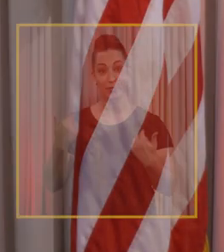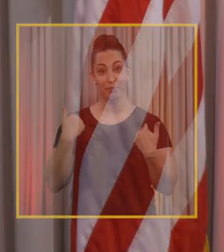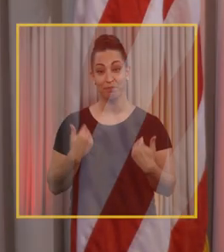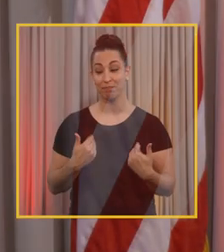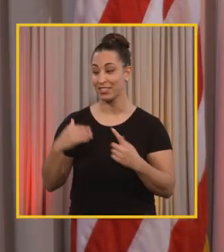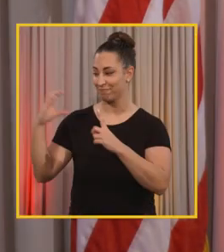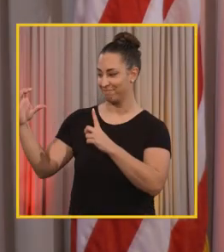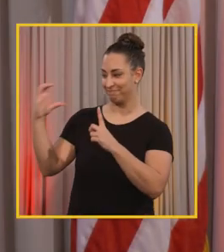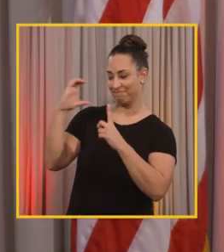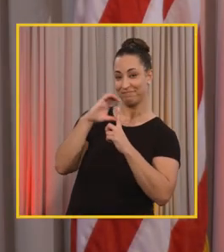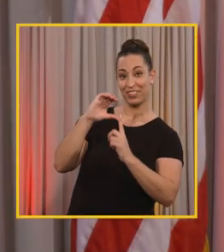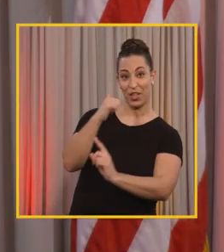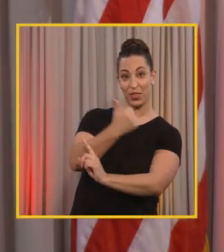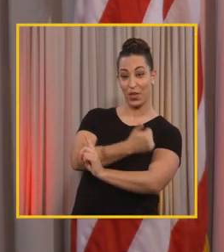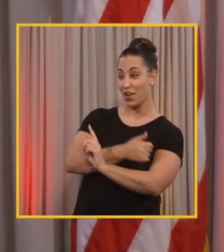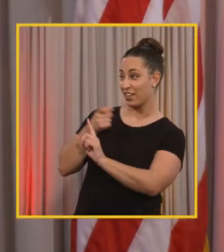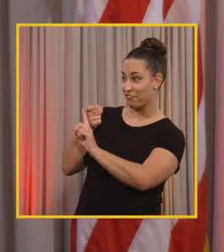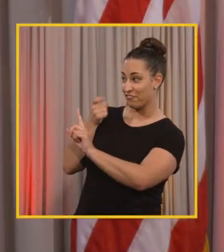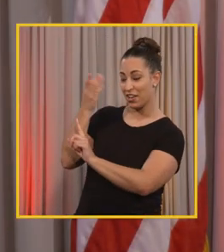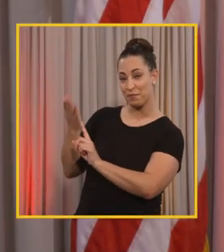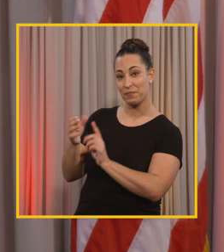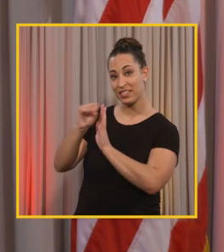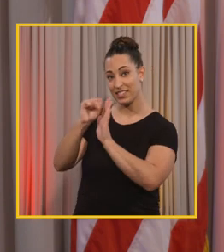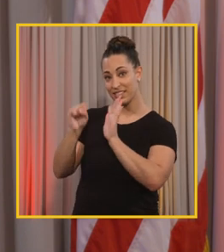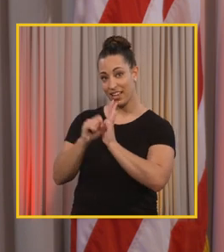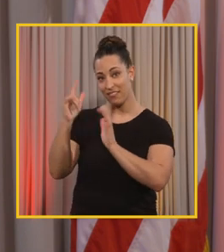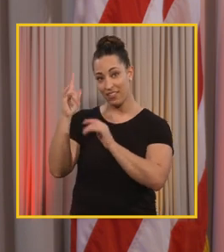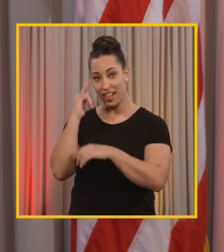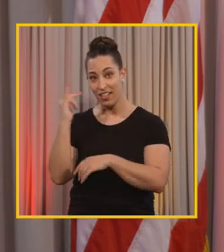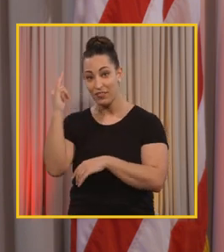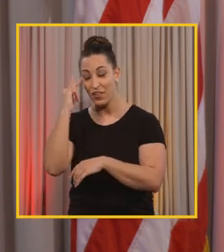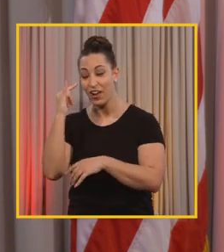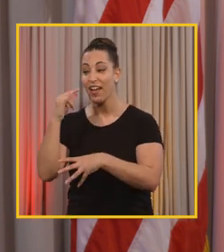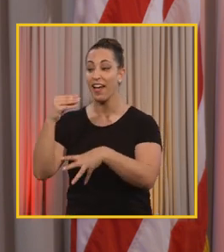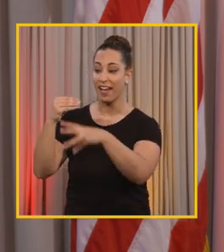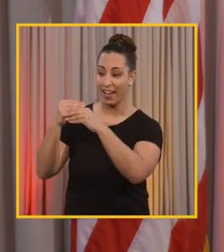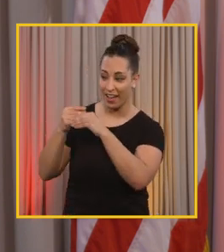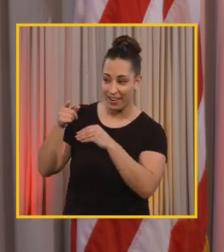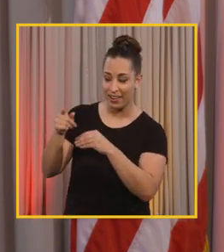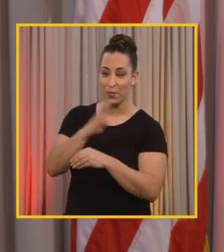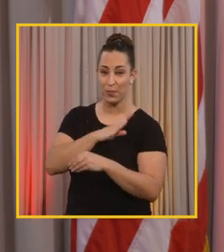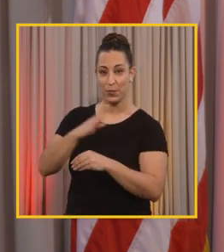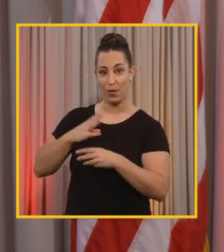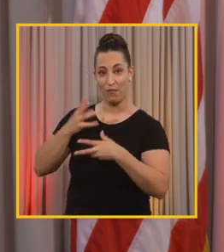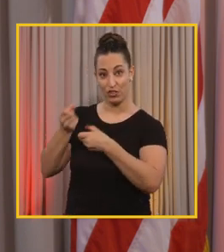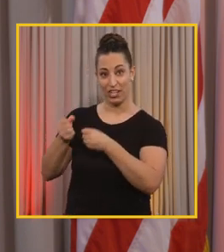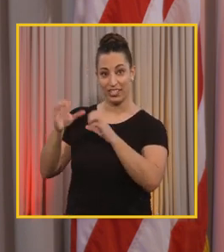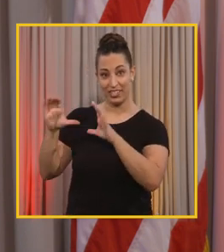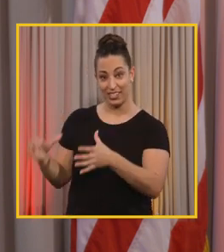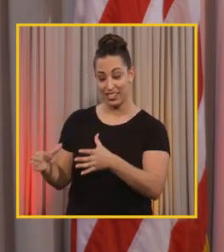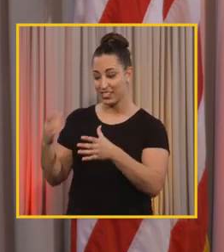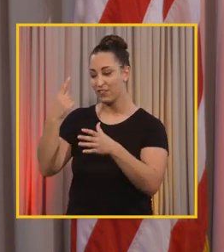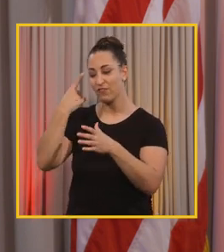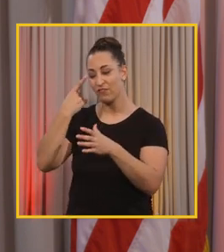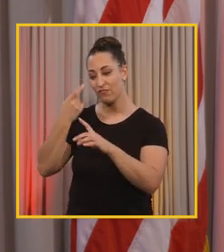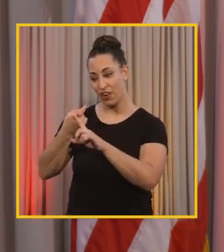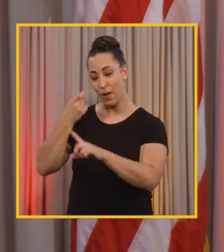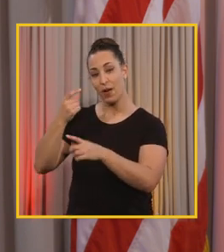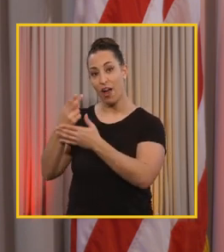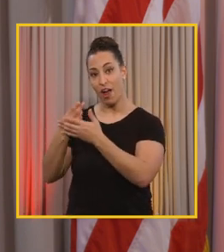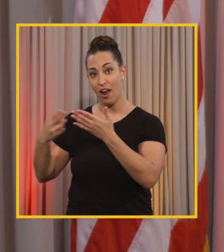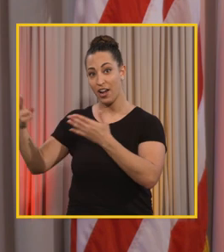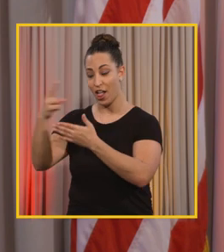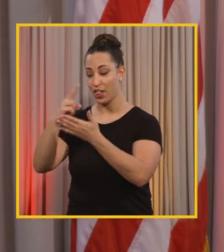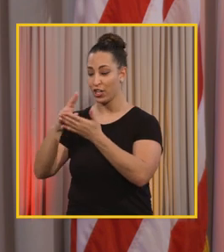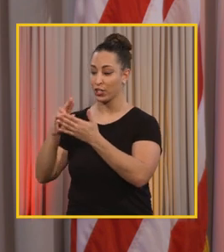By the authority vested in me by the State of California and the Board of Trustees